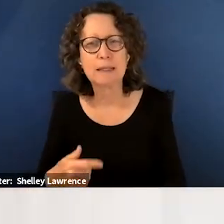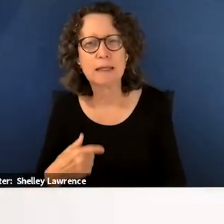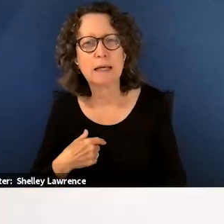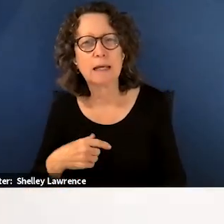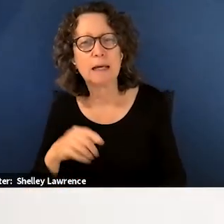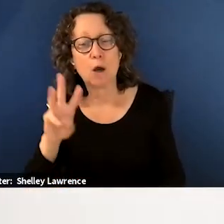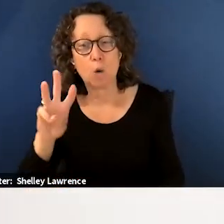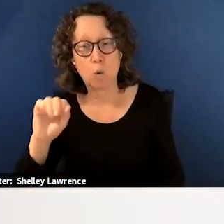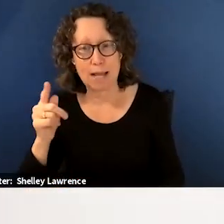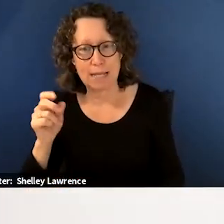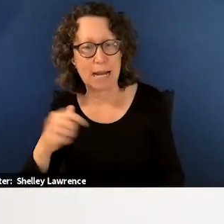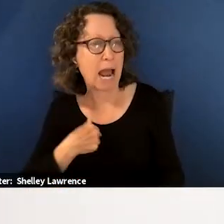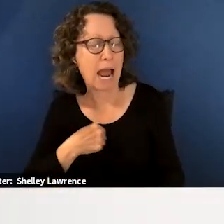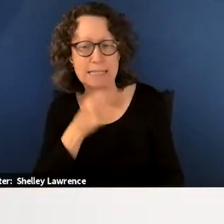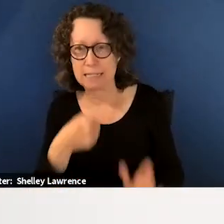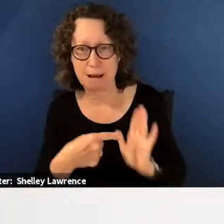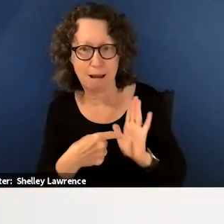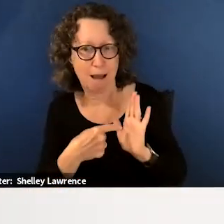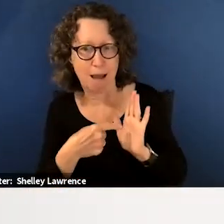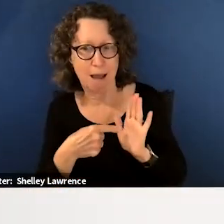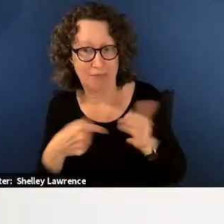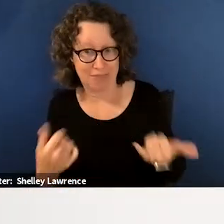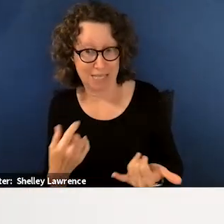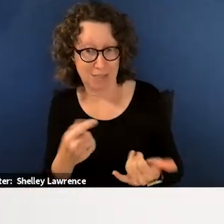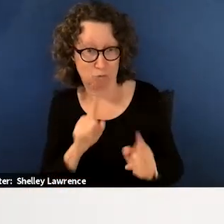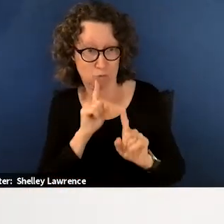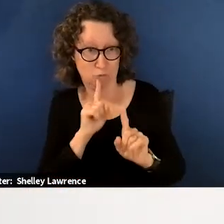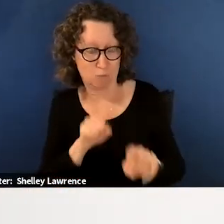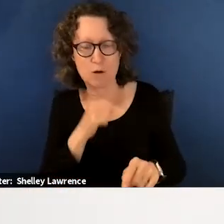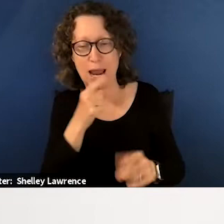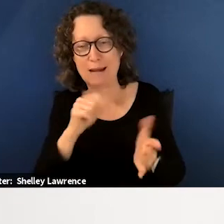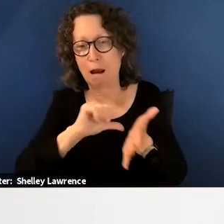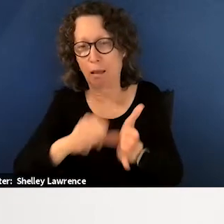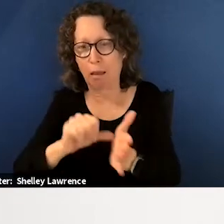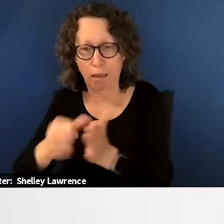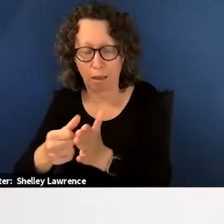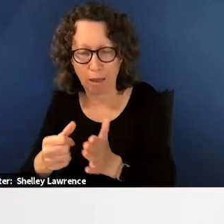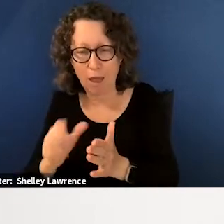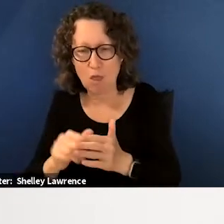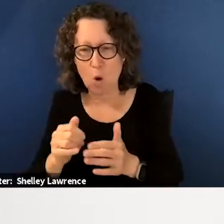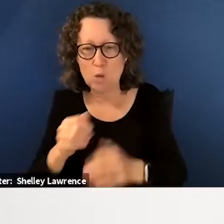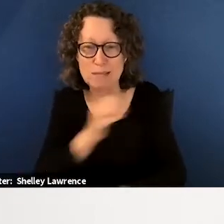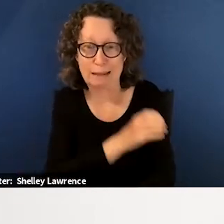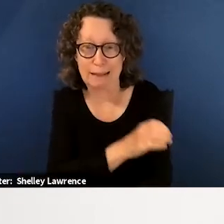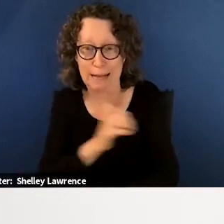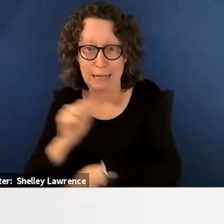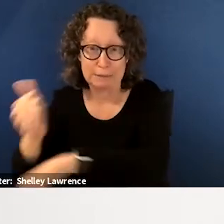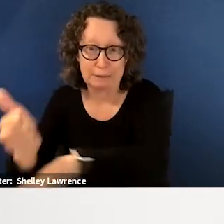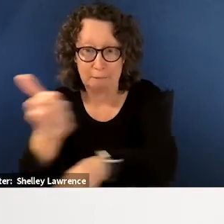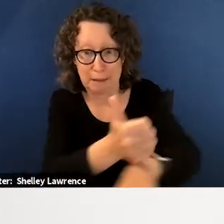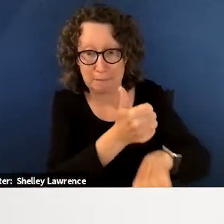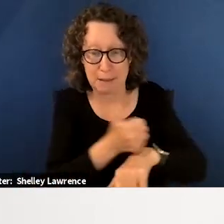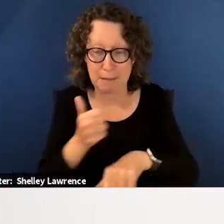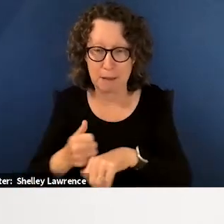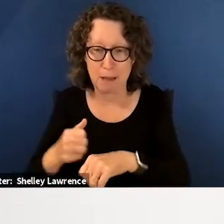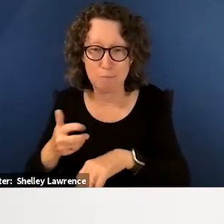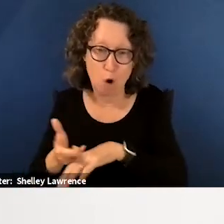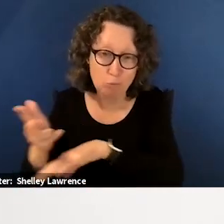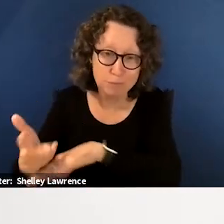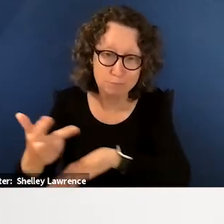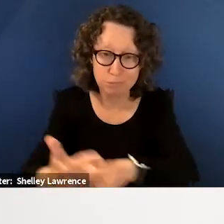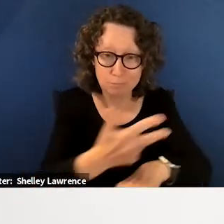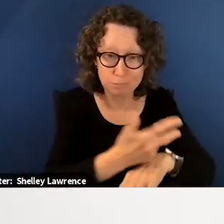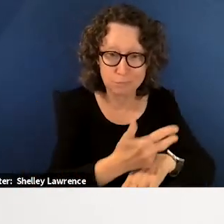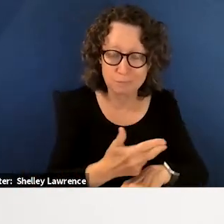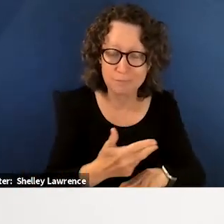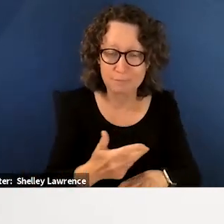vaccination clinics in this week's report, but those are going, and Dr. Maldonado did, but